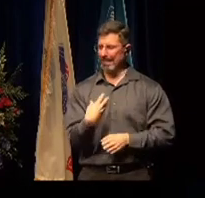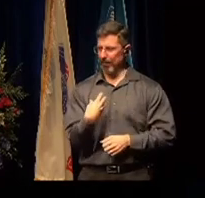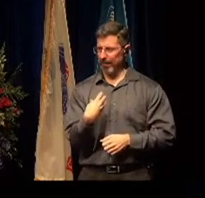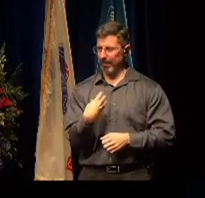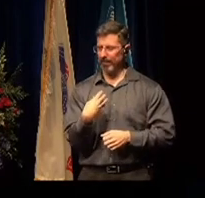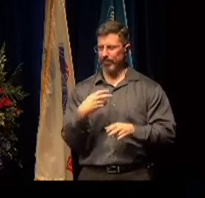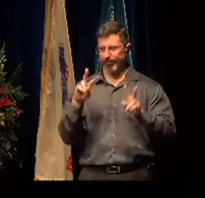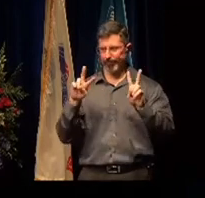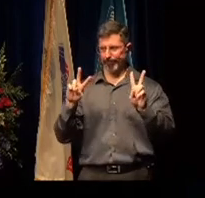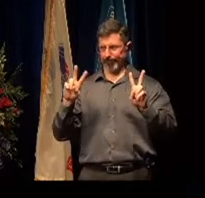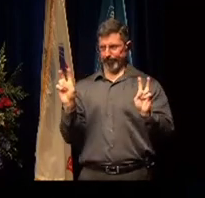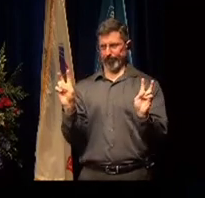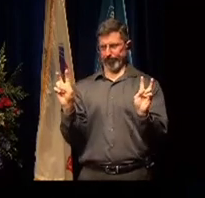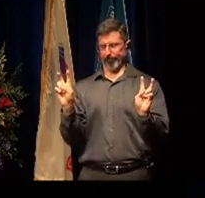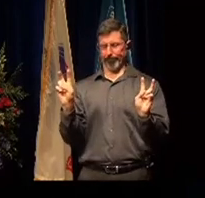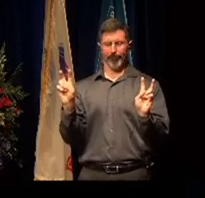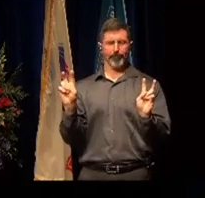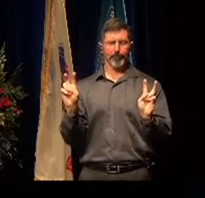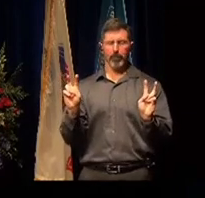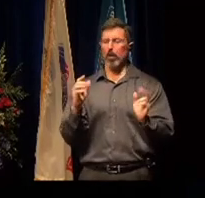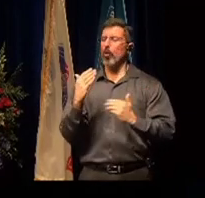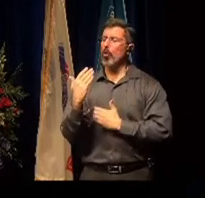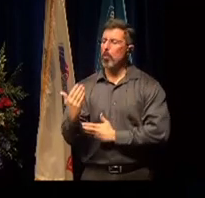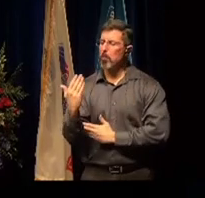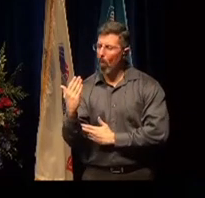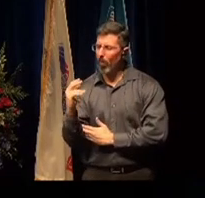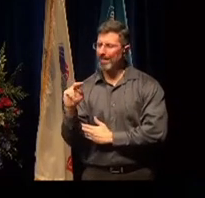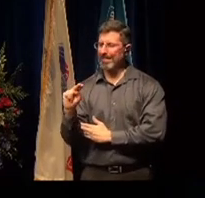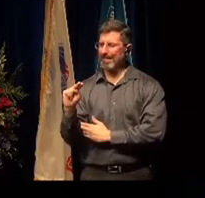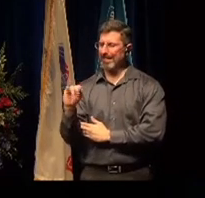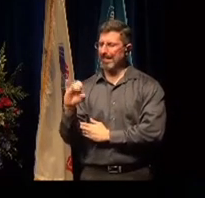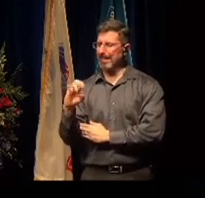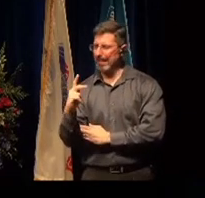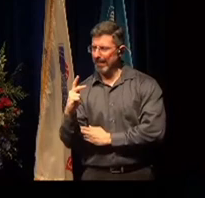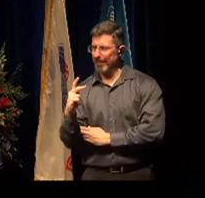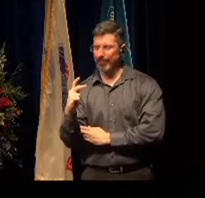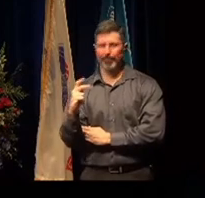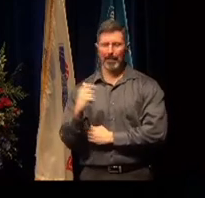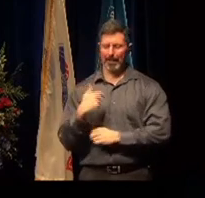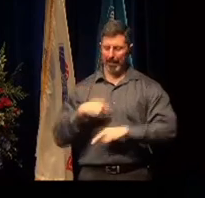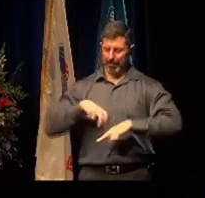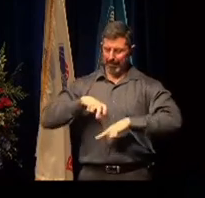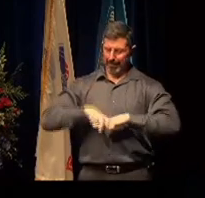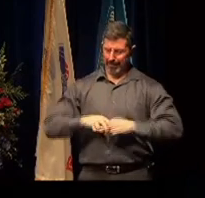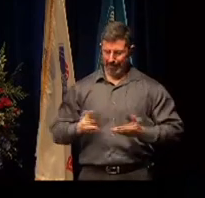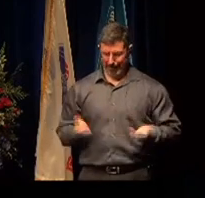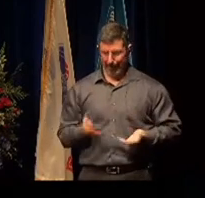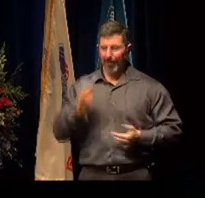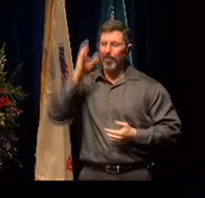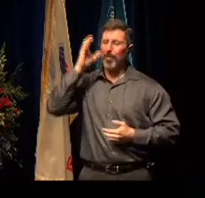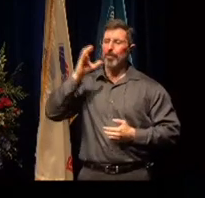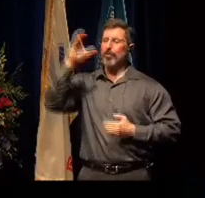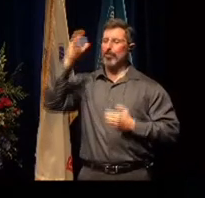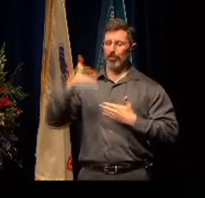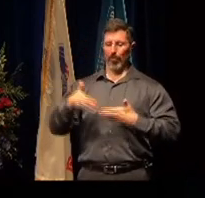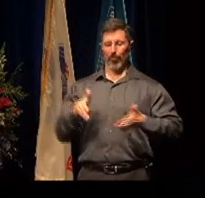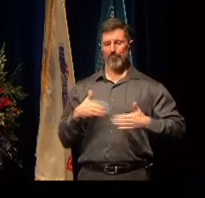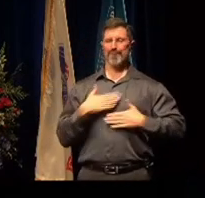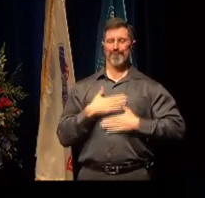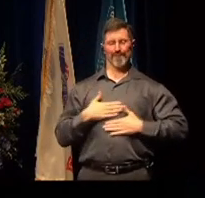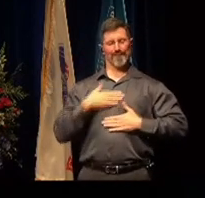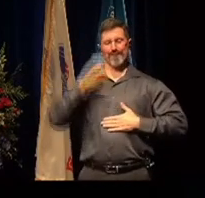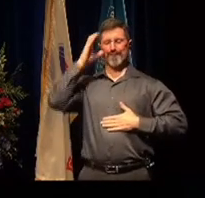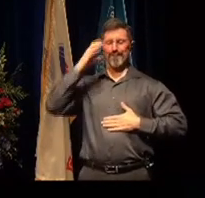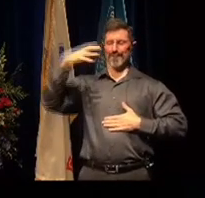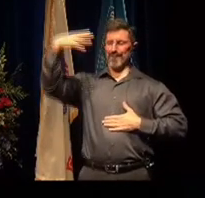It reads as follows. "Good morning, Nick. Sitting here in our sunroom enjoying the sun